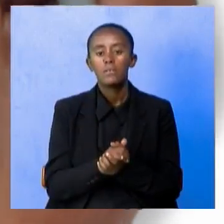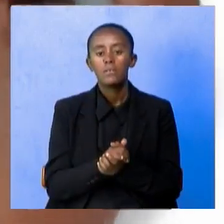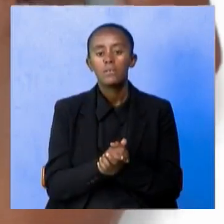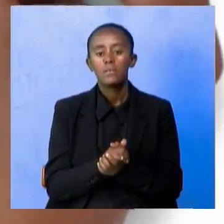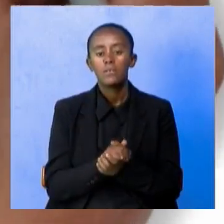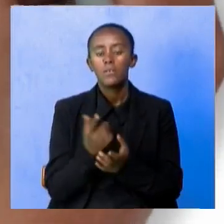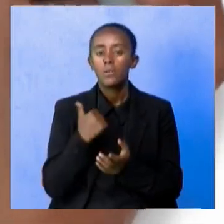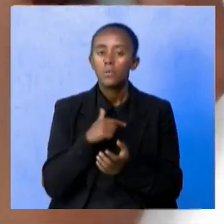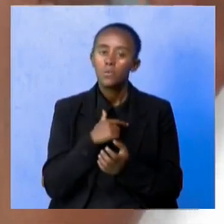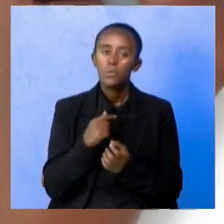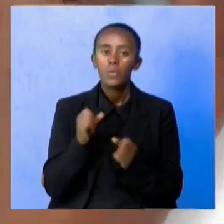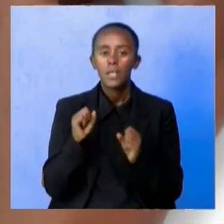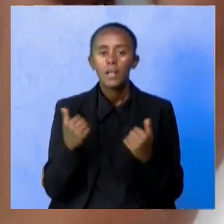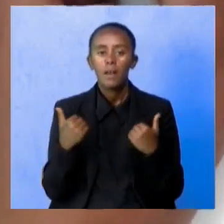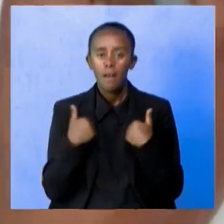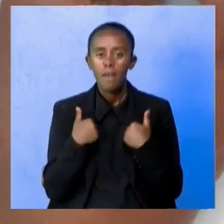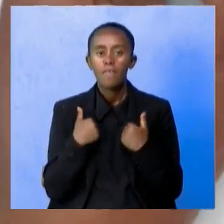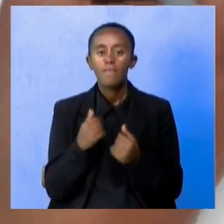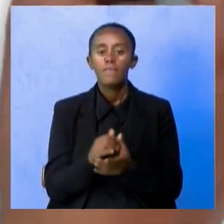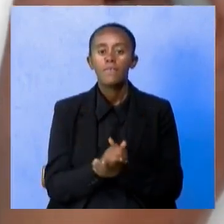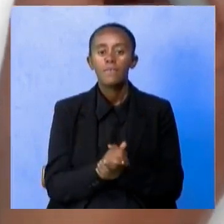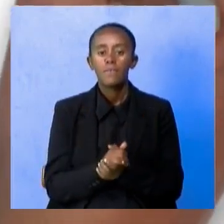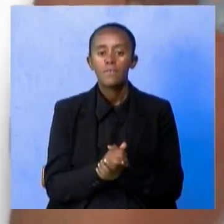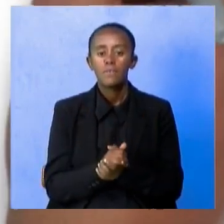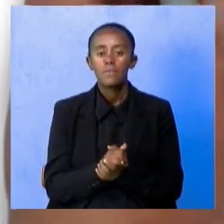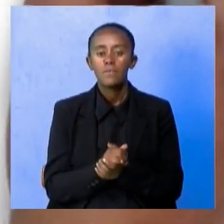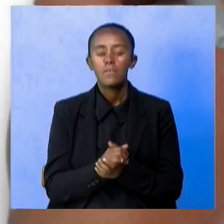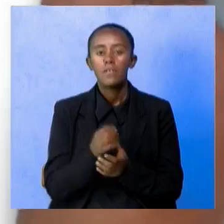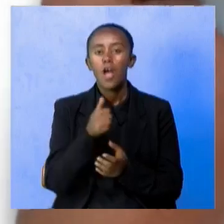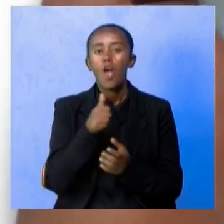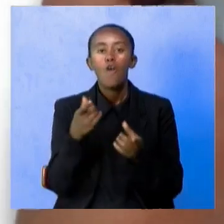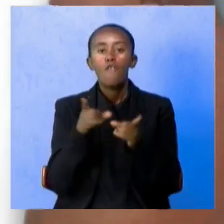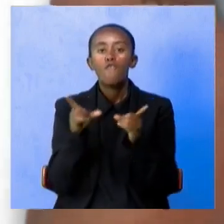we can have a fruit.